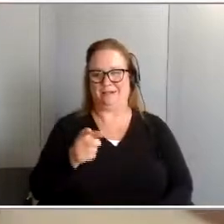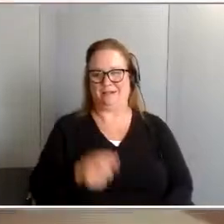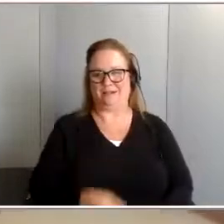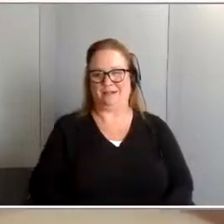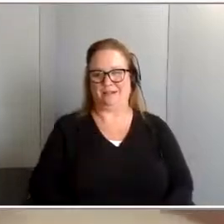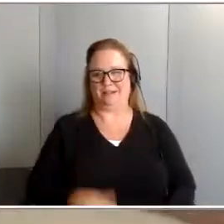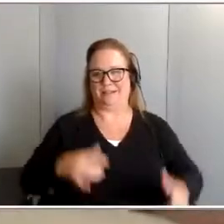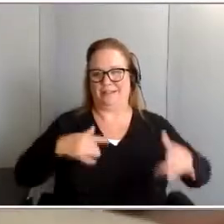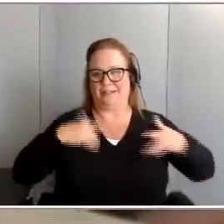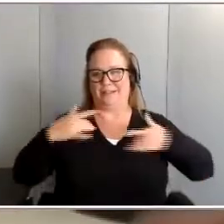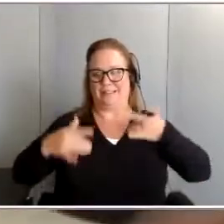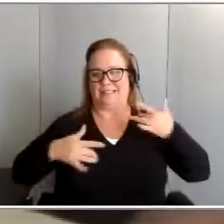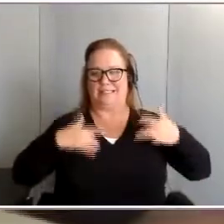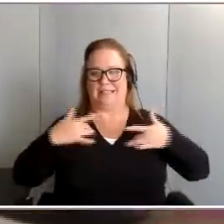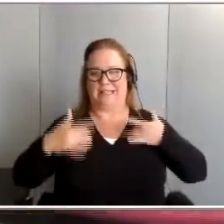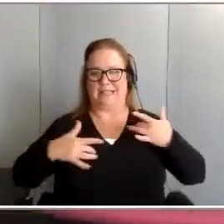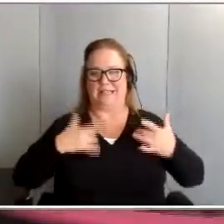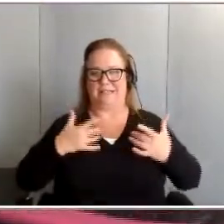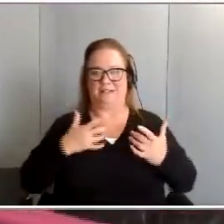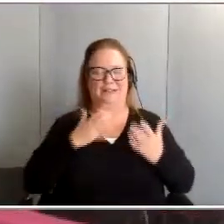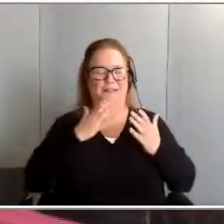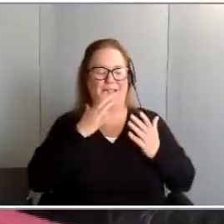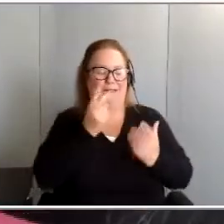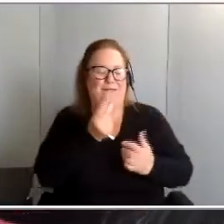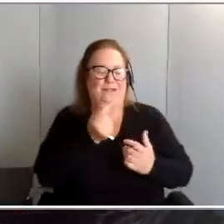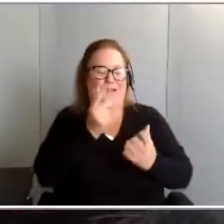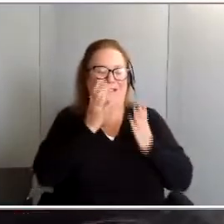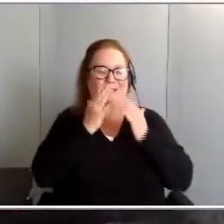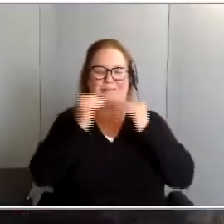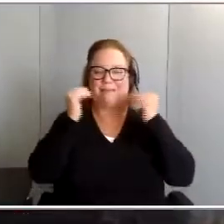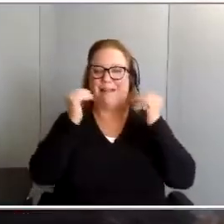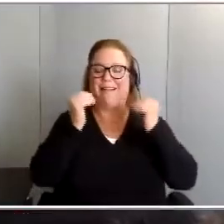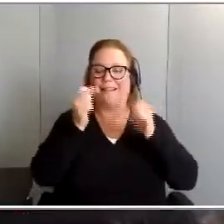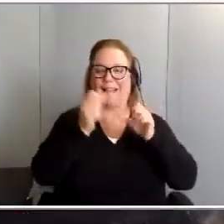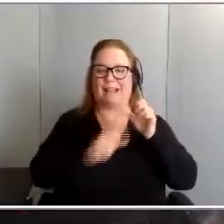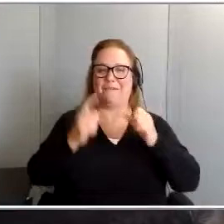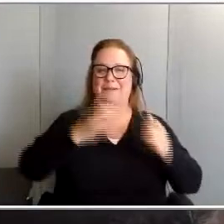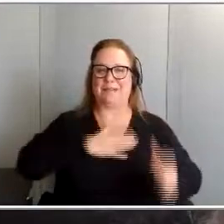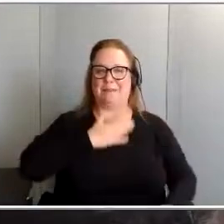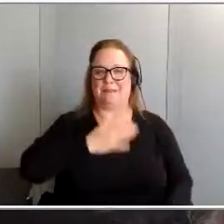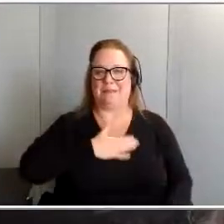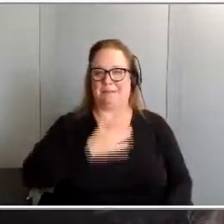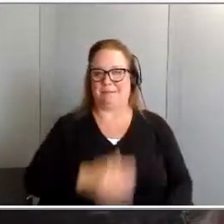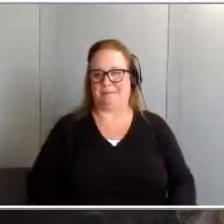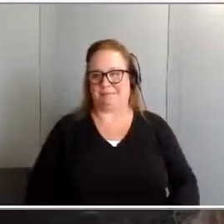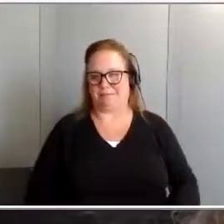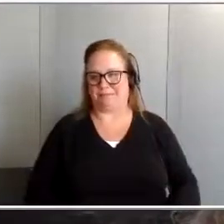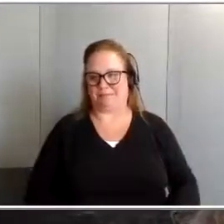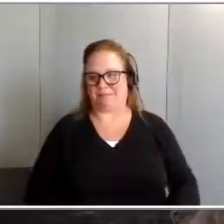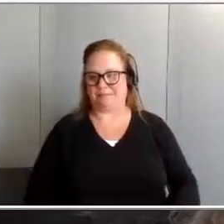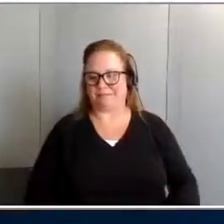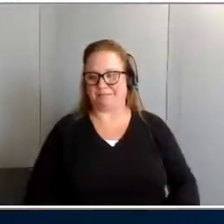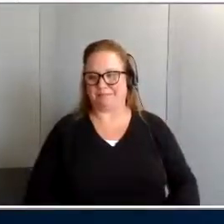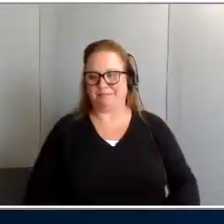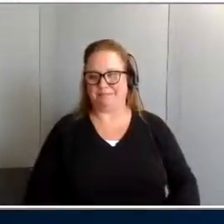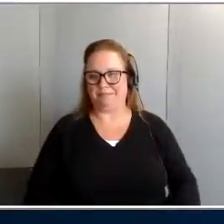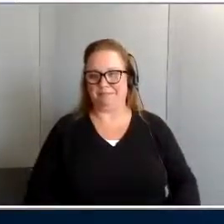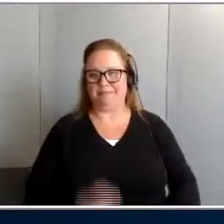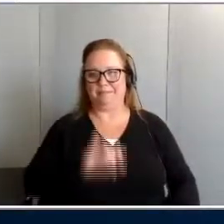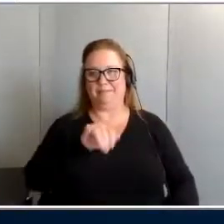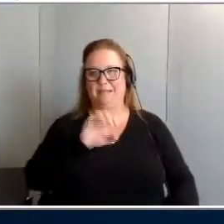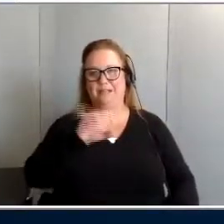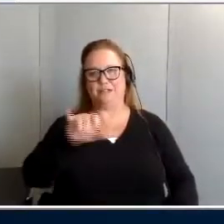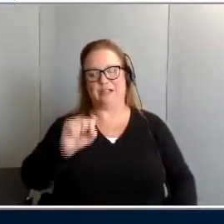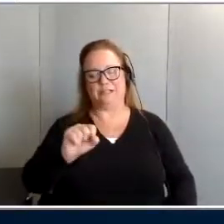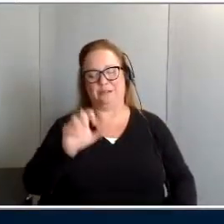and she gives them a big doggy smile, and everybody's happy. That's what it's all about. Jess, you're missing out down here.